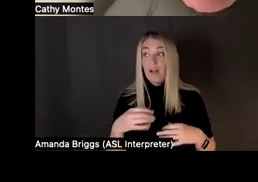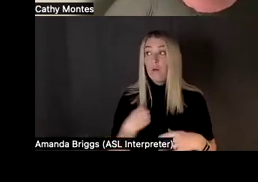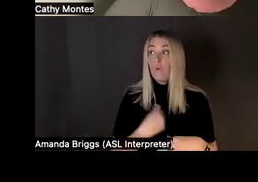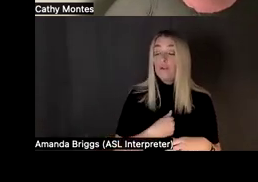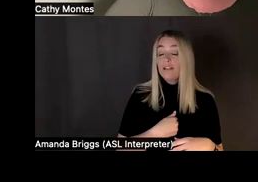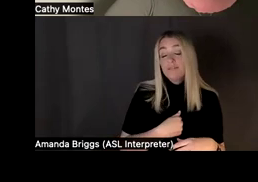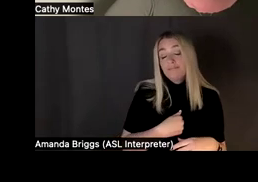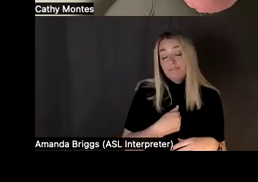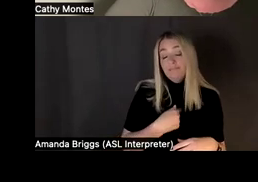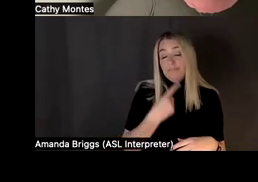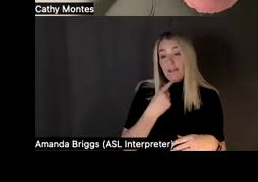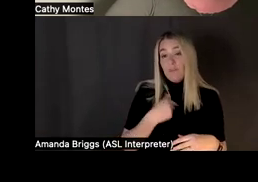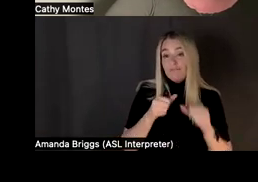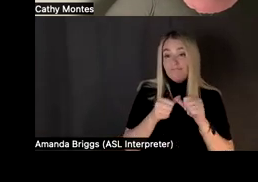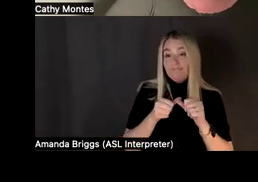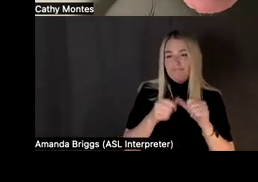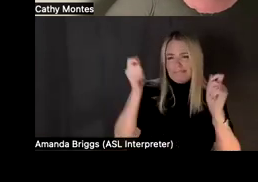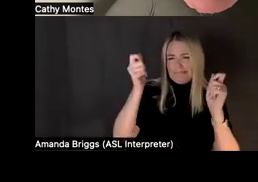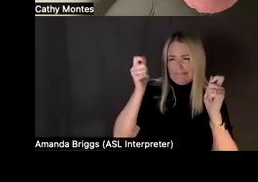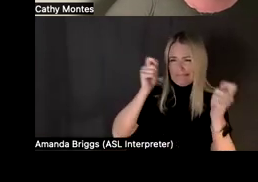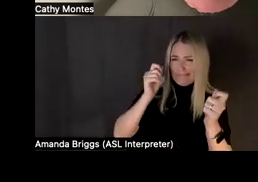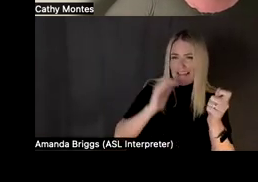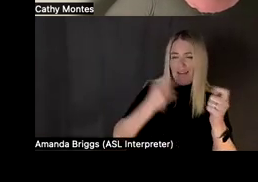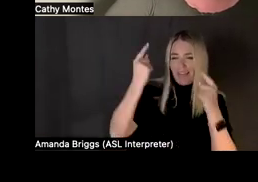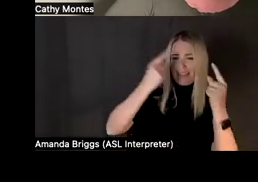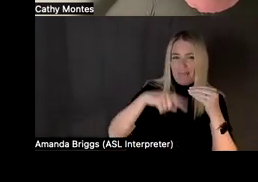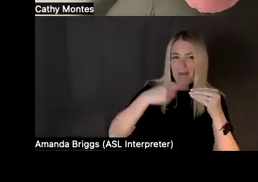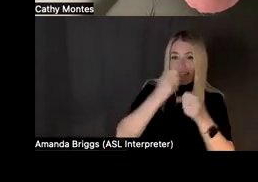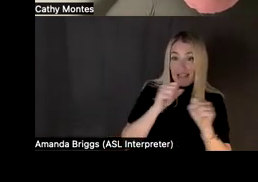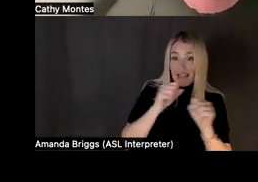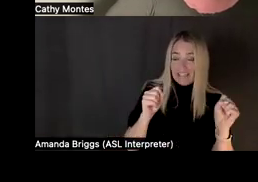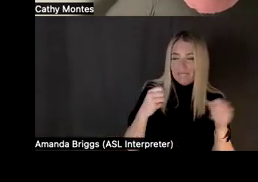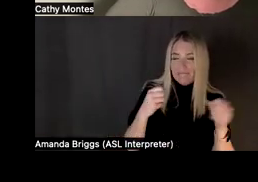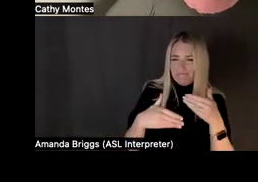evolve in our thinking on safety, and